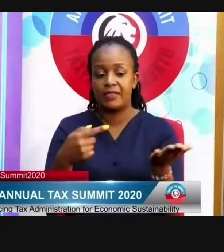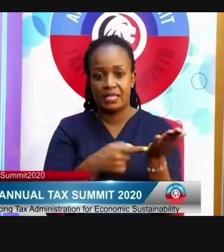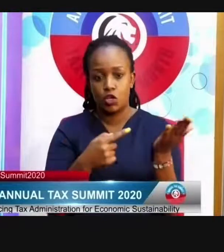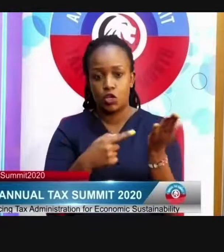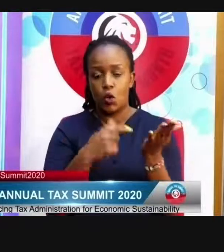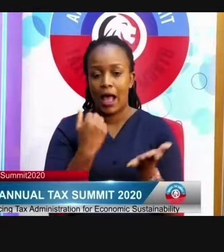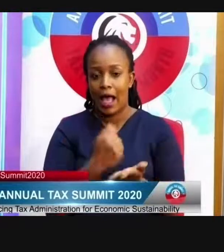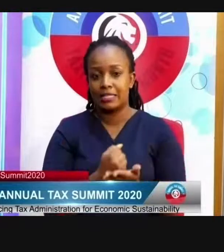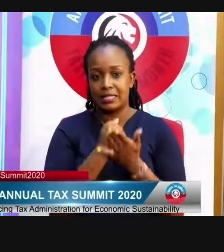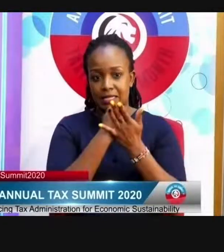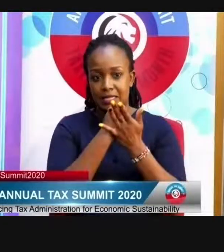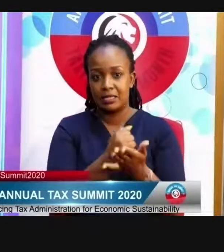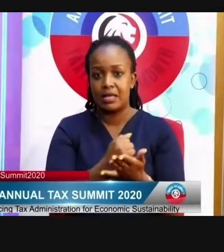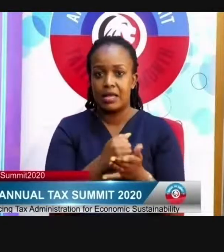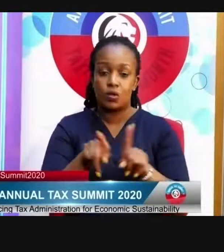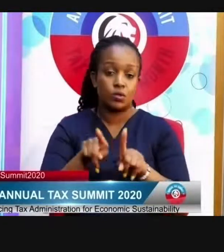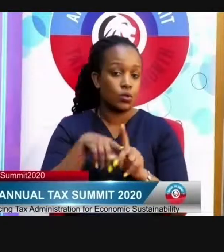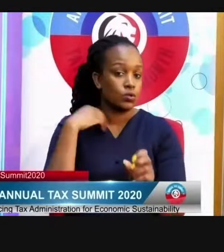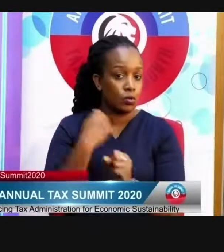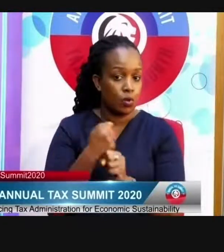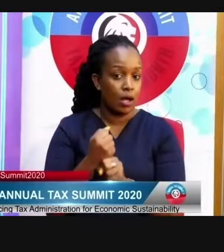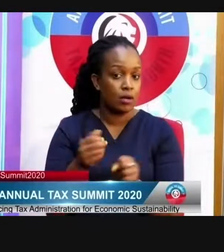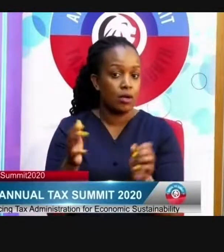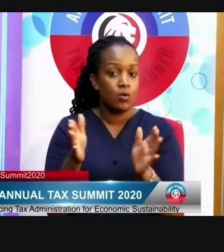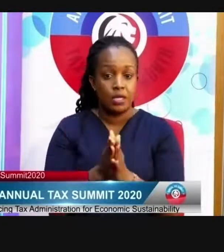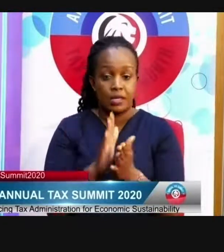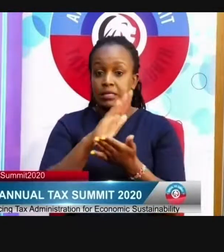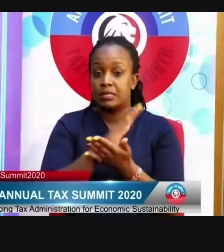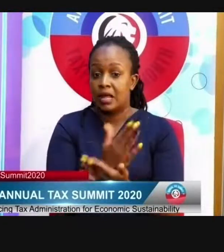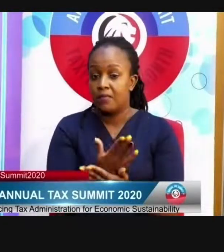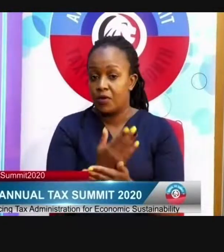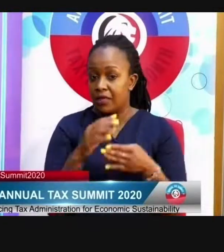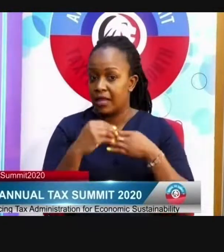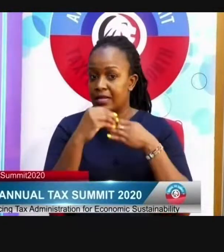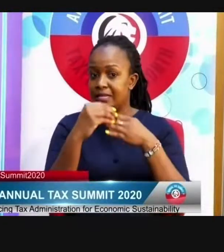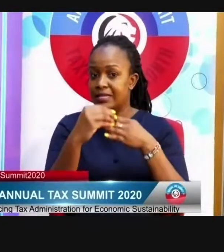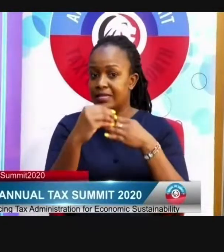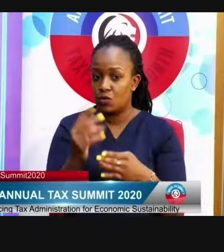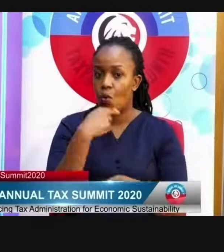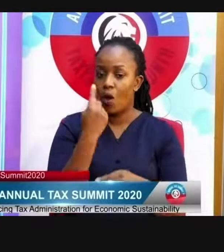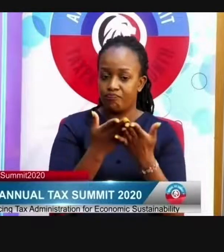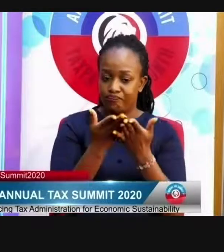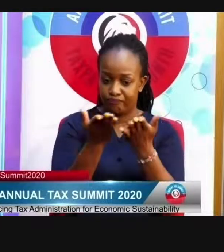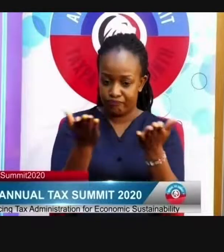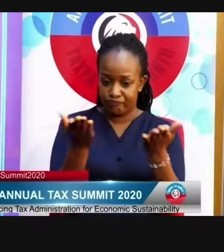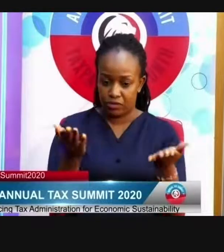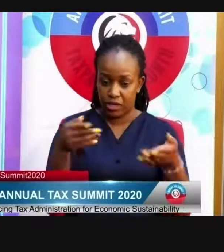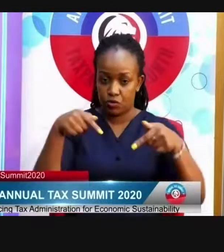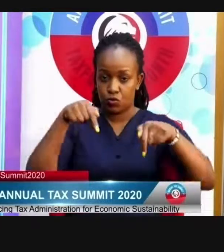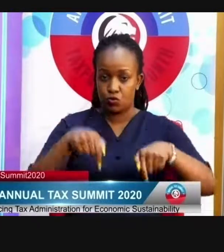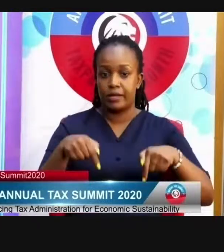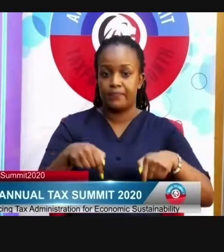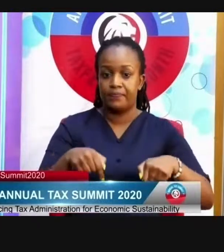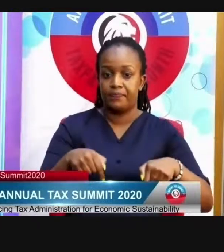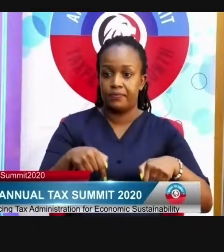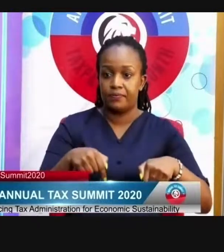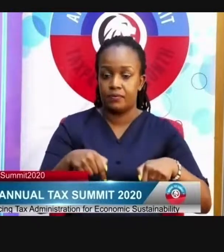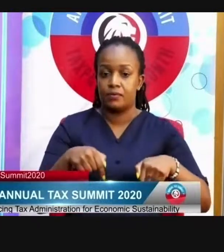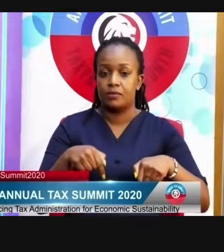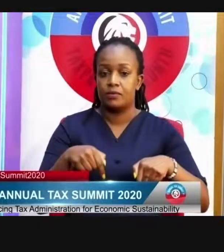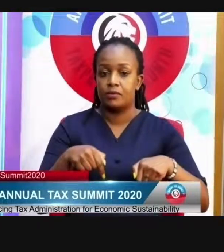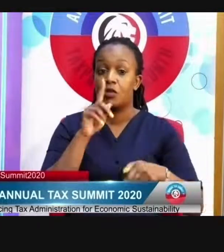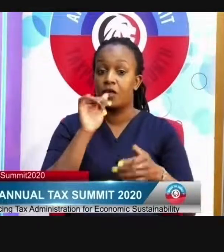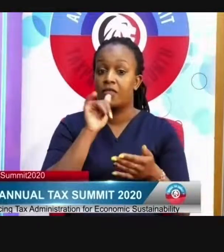and to work with some of the leaders on this panel here today in order to bring back some of that